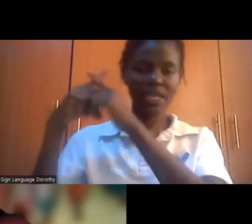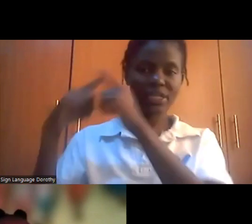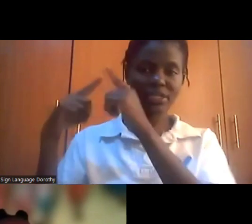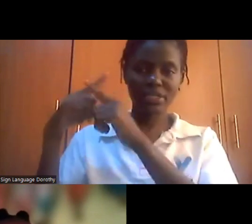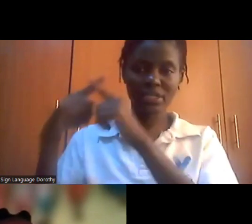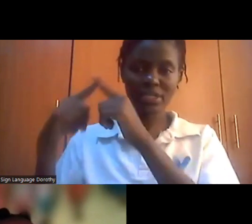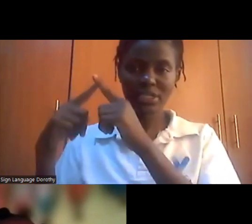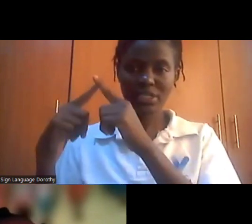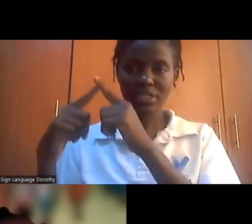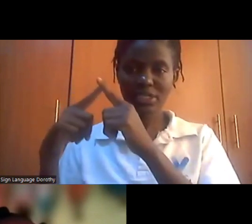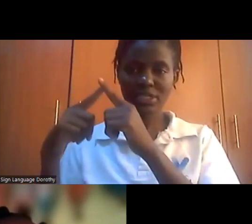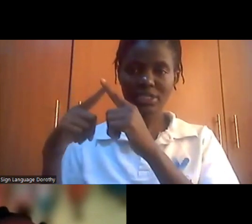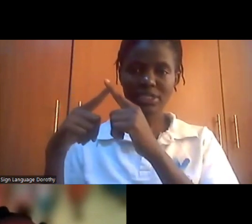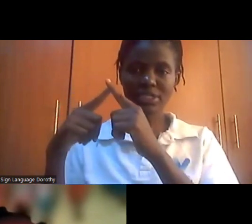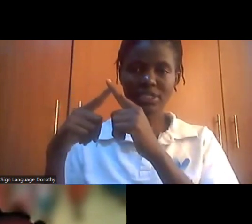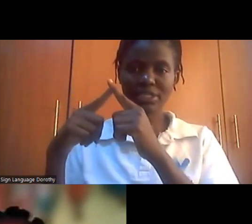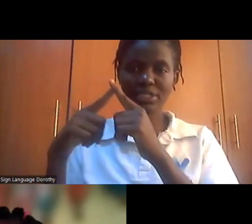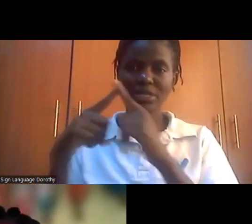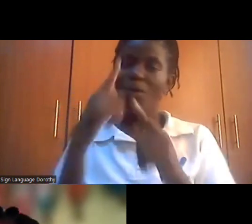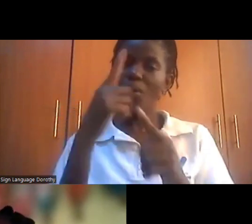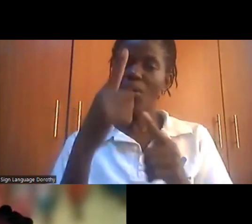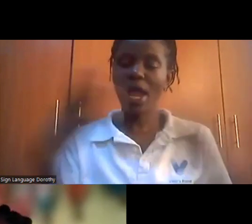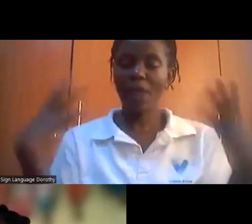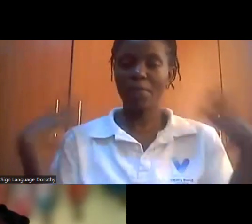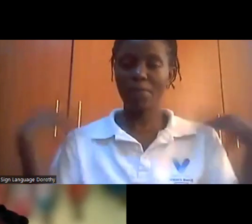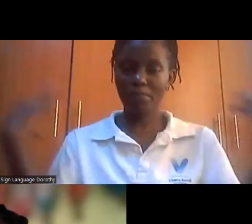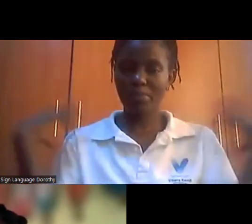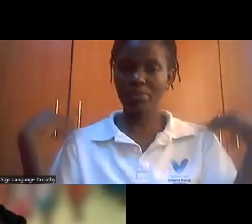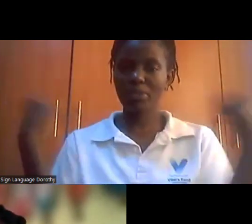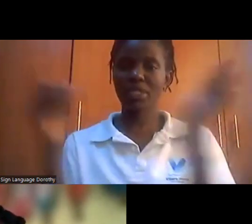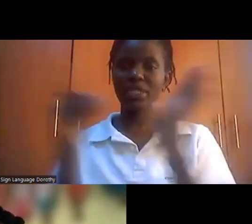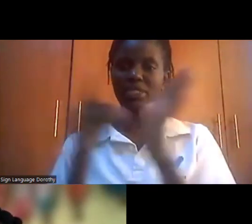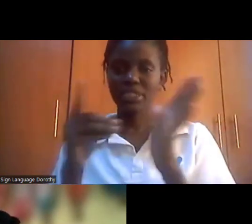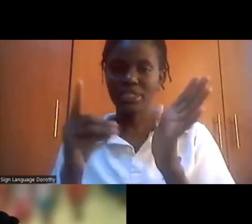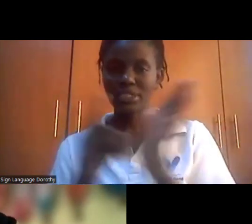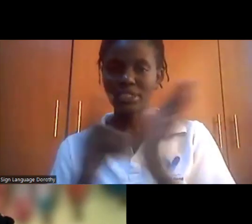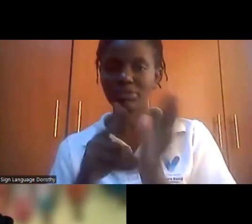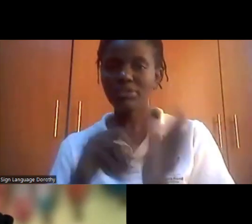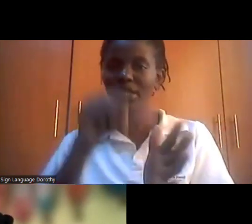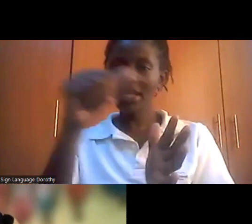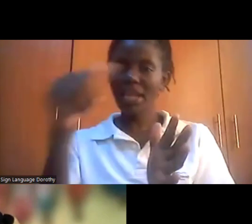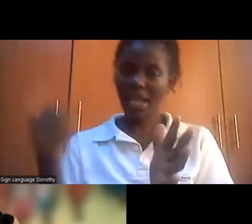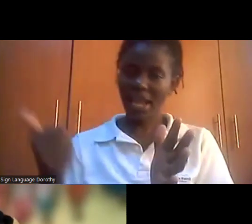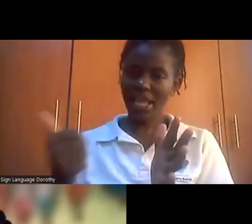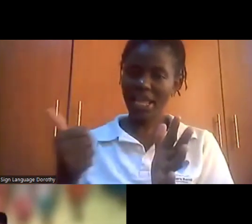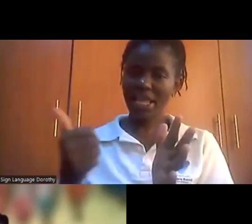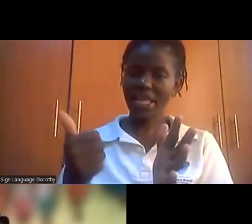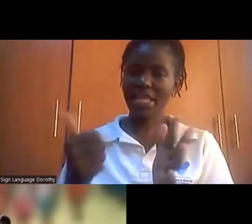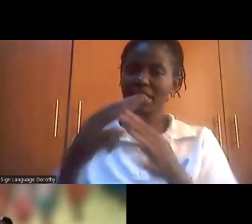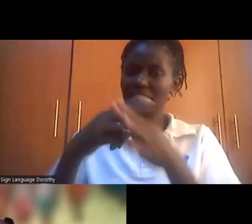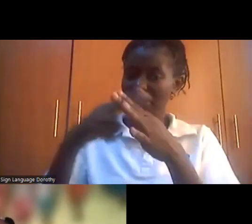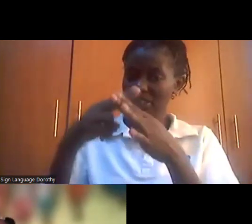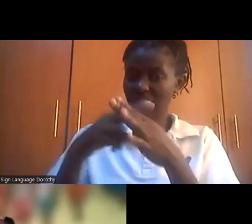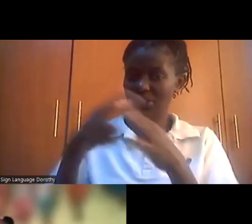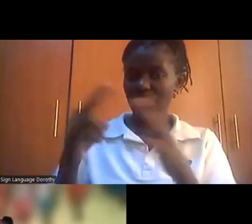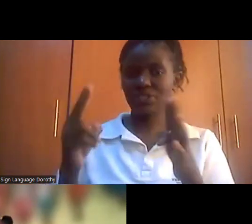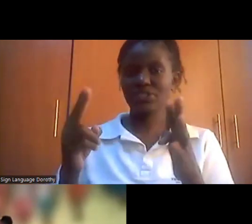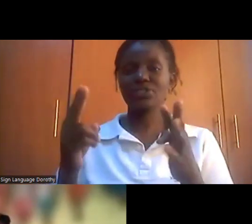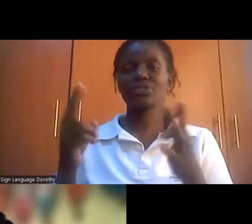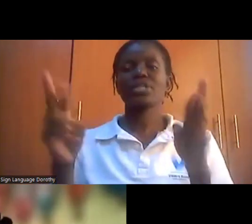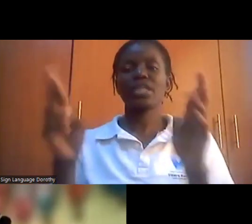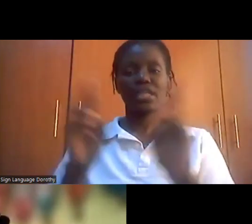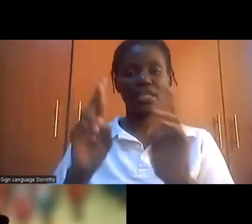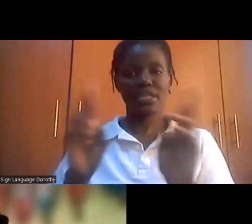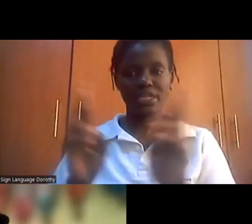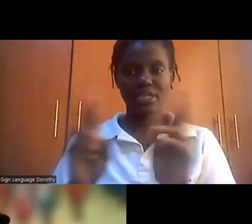one hoping to enter that medical field. So that's a really valuable contribution. And the other very valuable contribution about what you've shared, both of